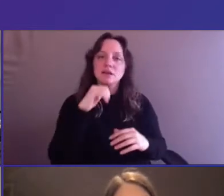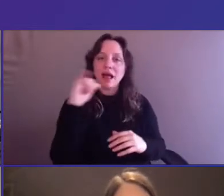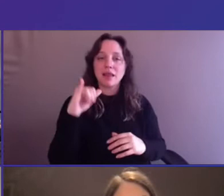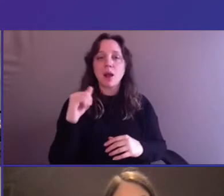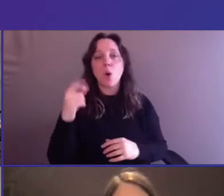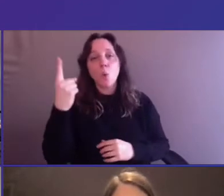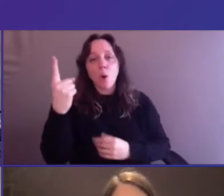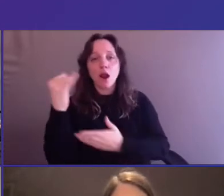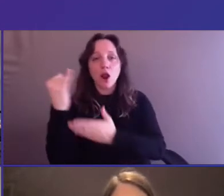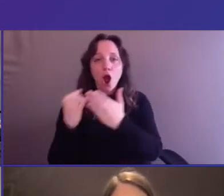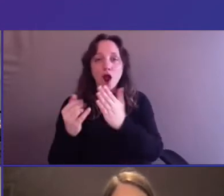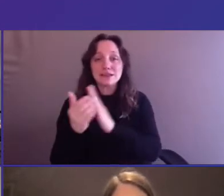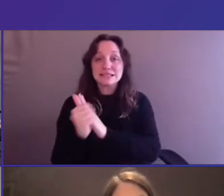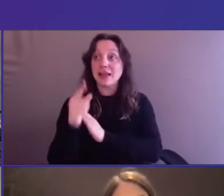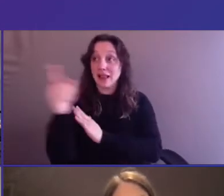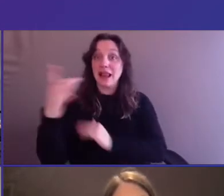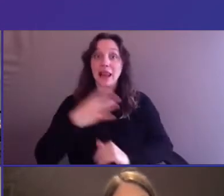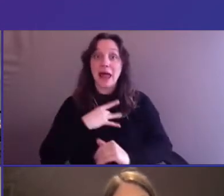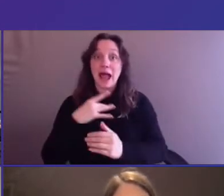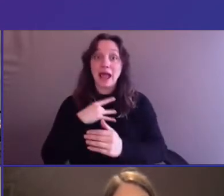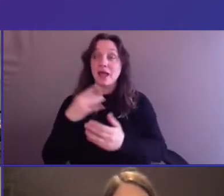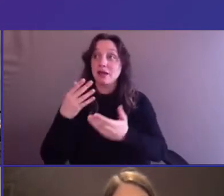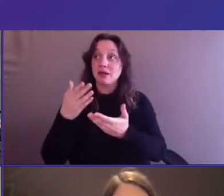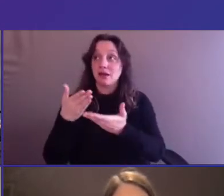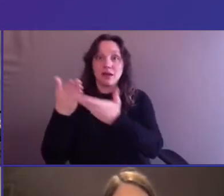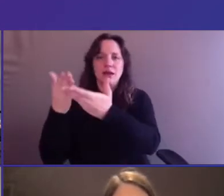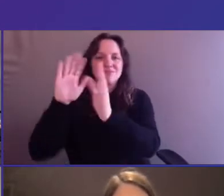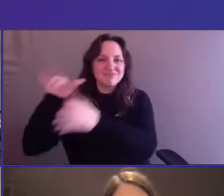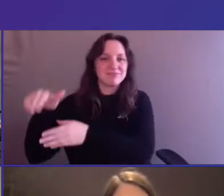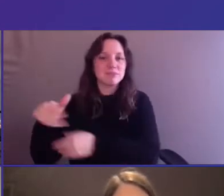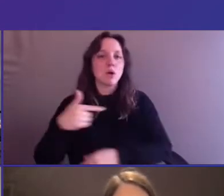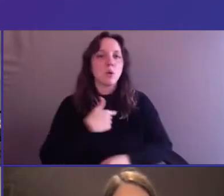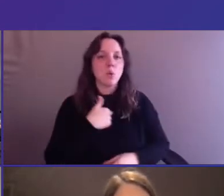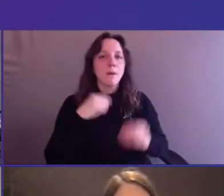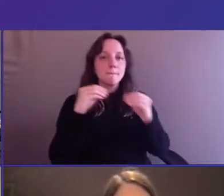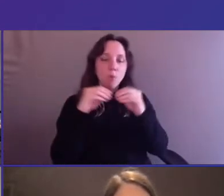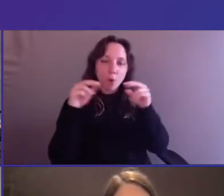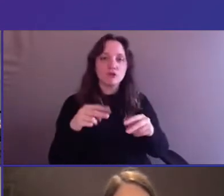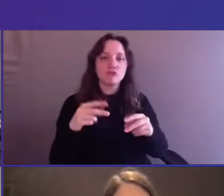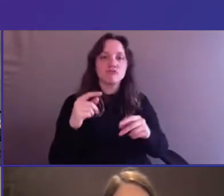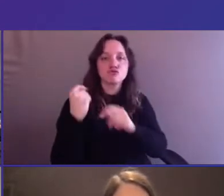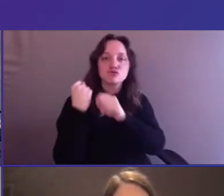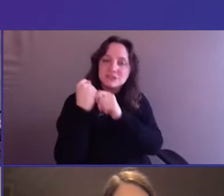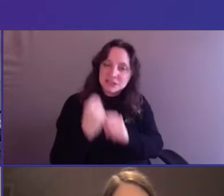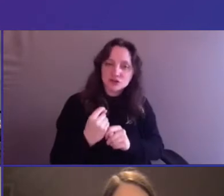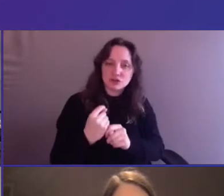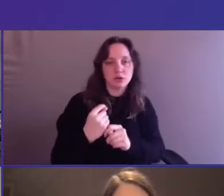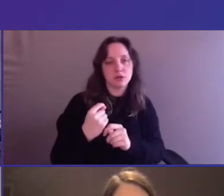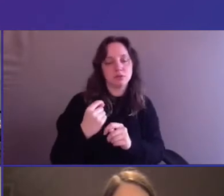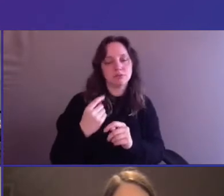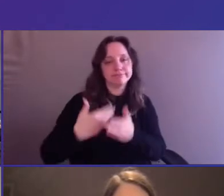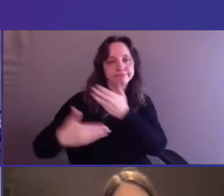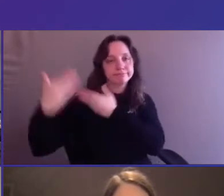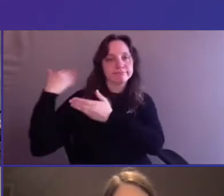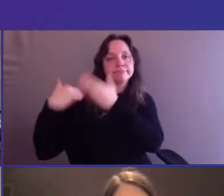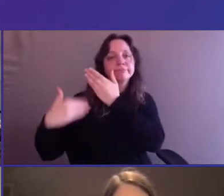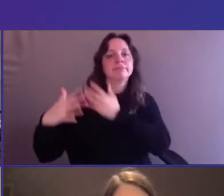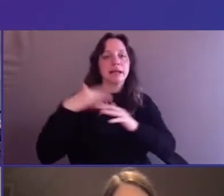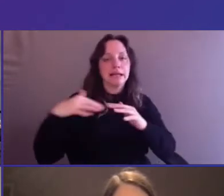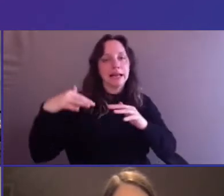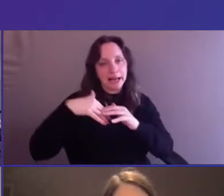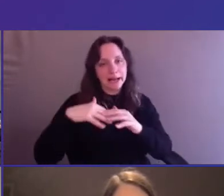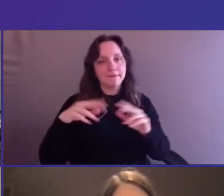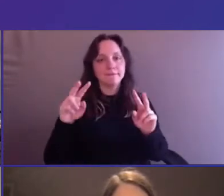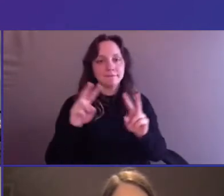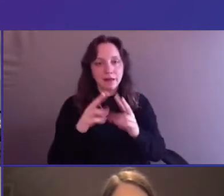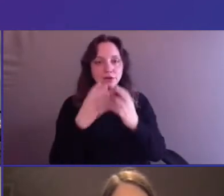something. It's grounded. The platform art is traditional Native values, and it's led, staffed, and directed